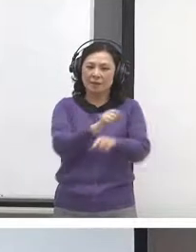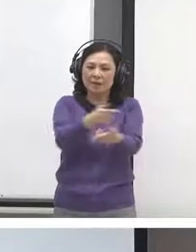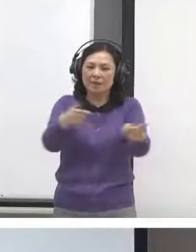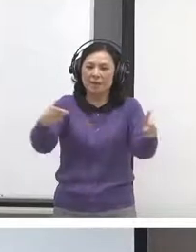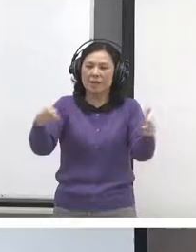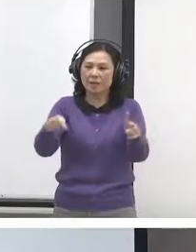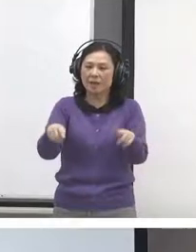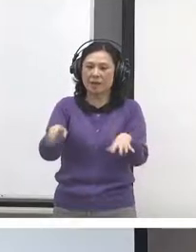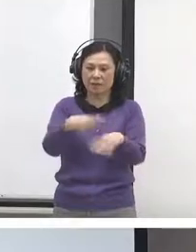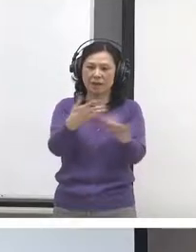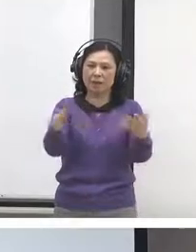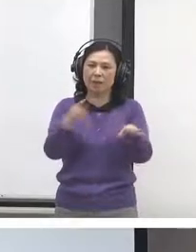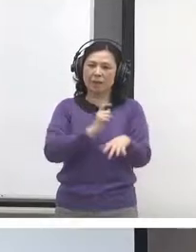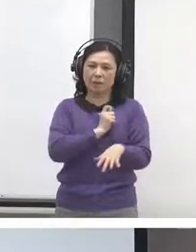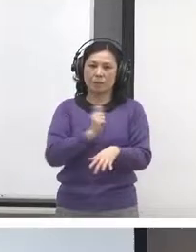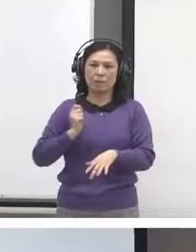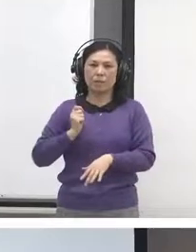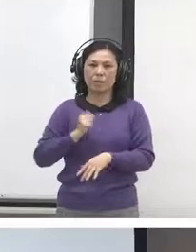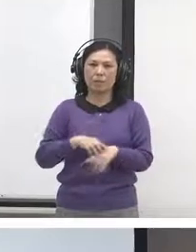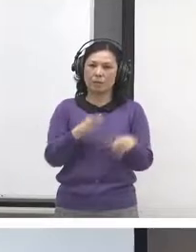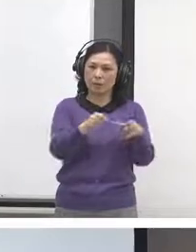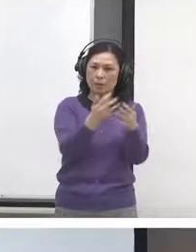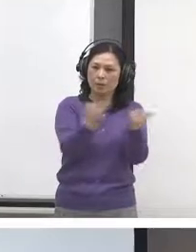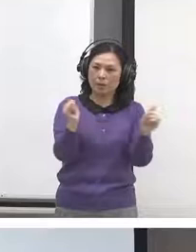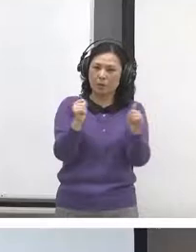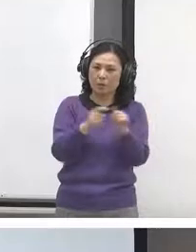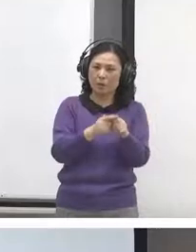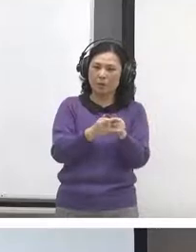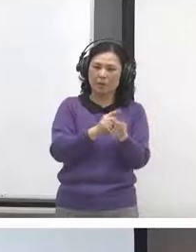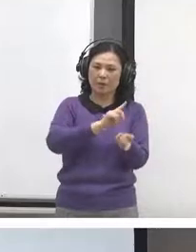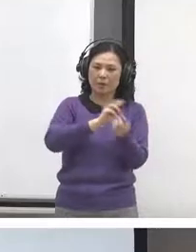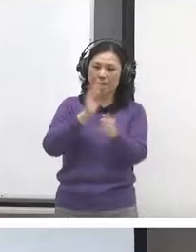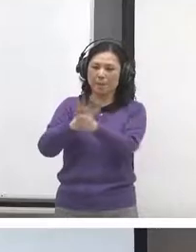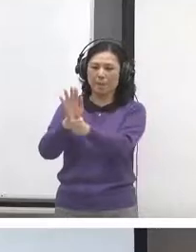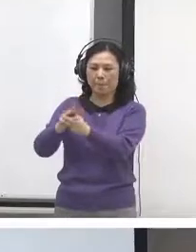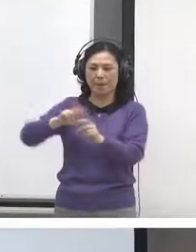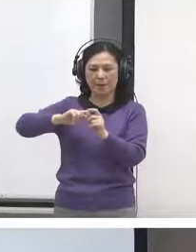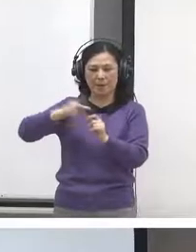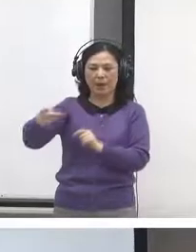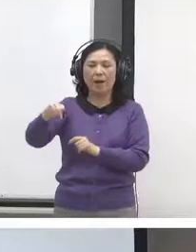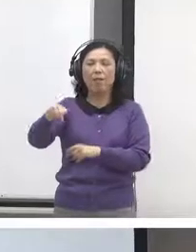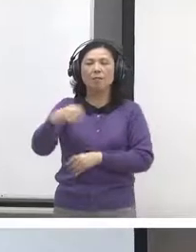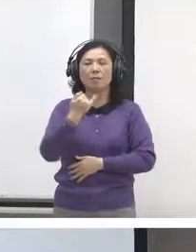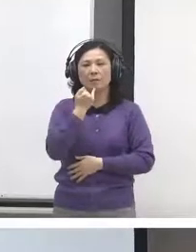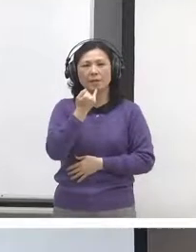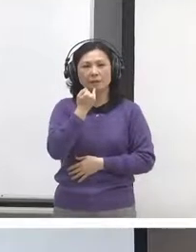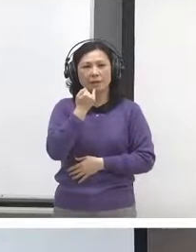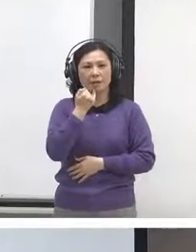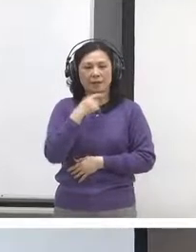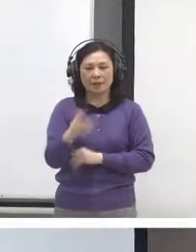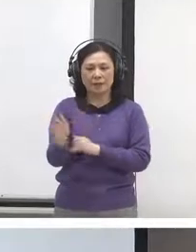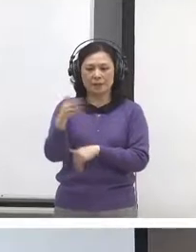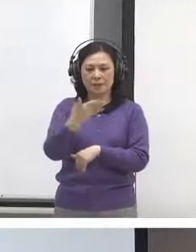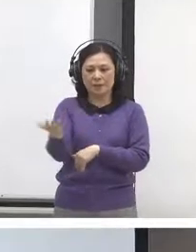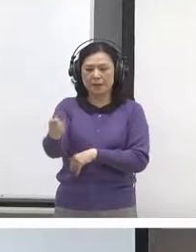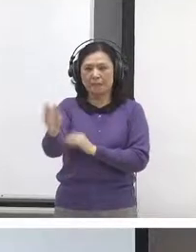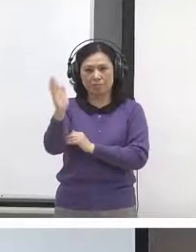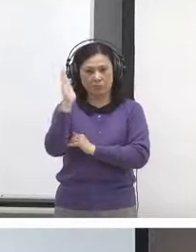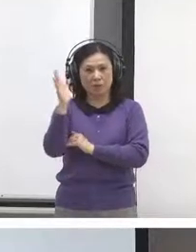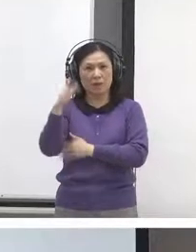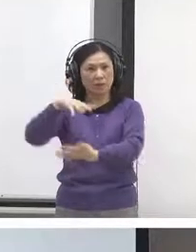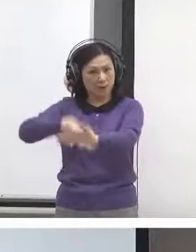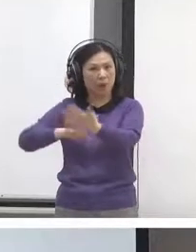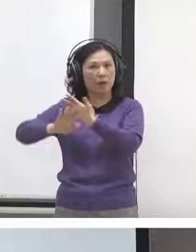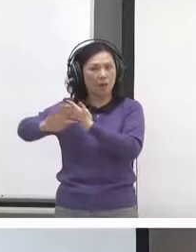Toronto, and legitimated our community and gave birth to a whole new set of opportunities in government and beyond. Code for